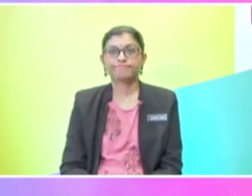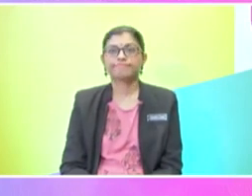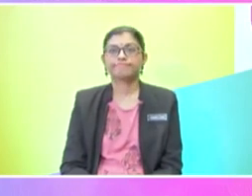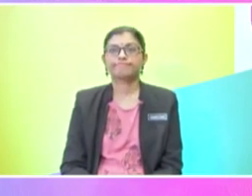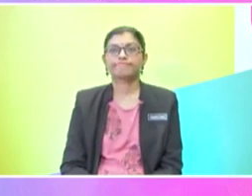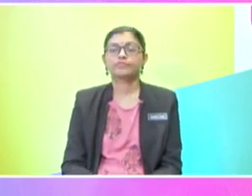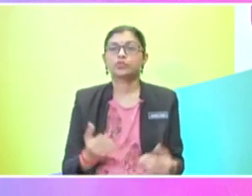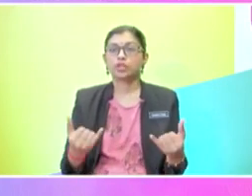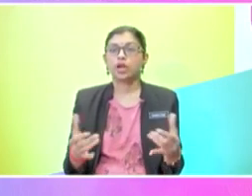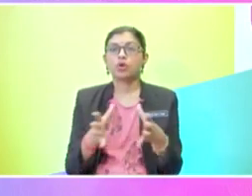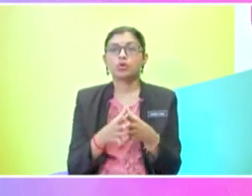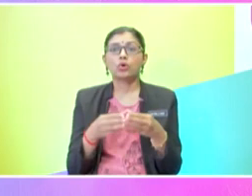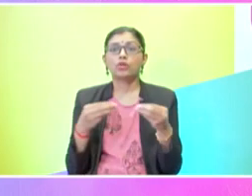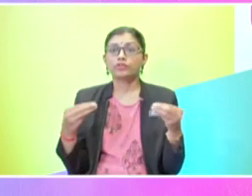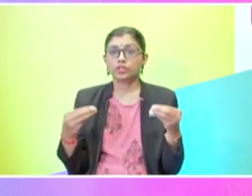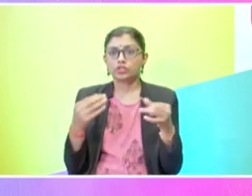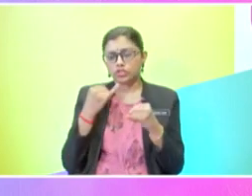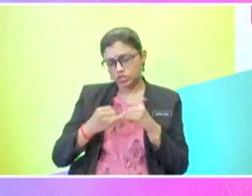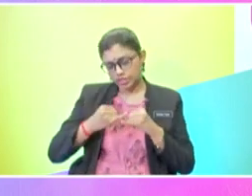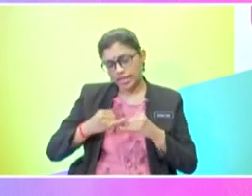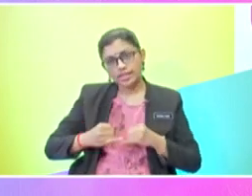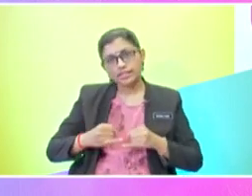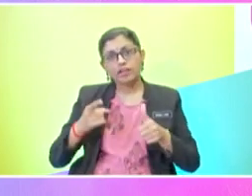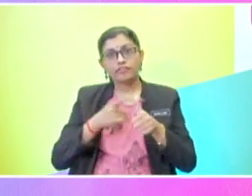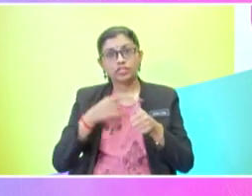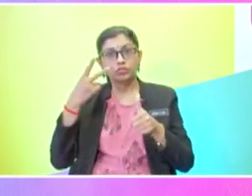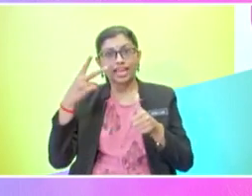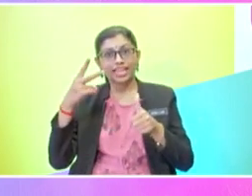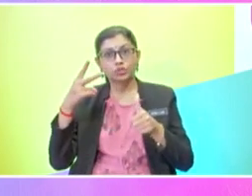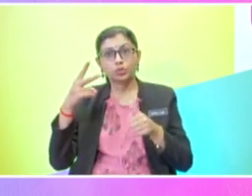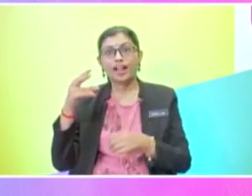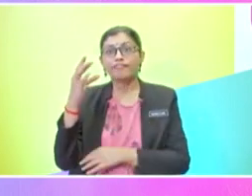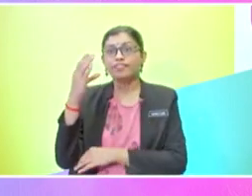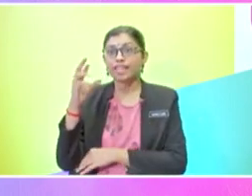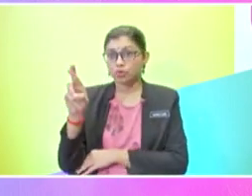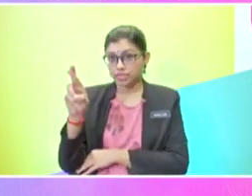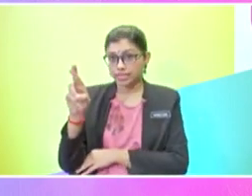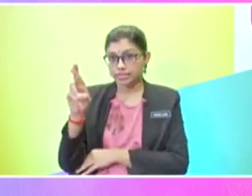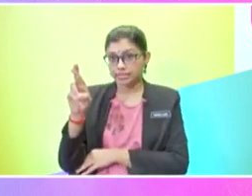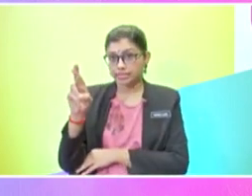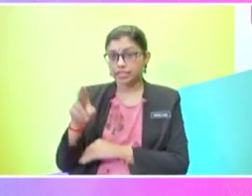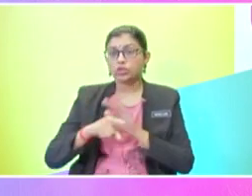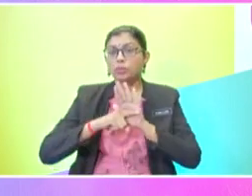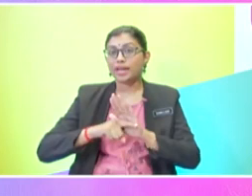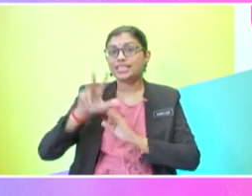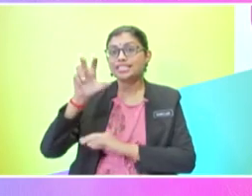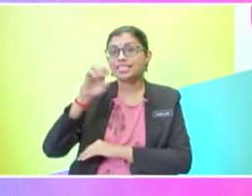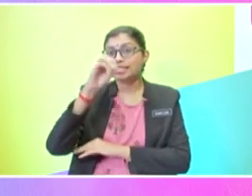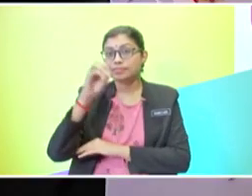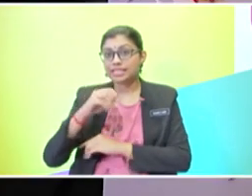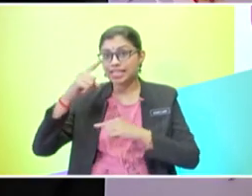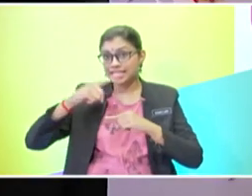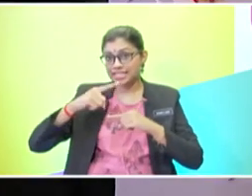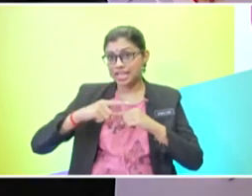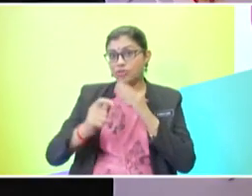and 30 cent. Initially, it was 12,000 plus. We deduct the 30% and then we add with the 6%. Okay, hope you got it.